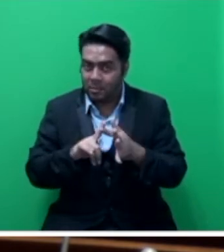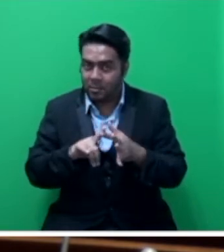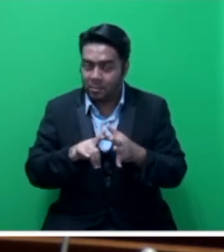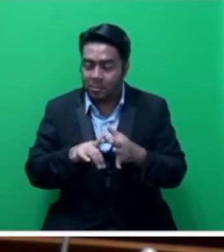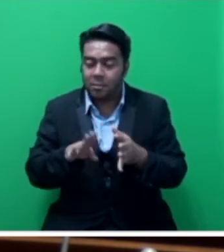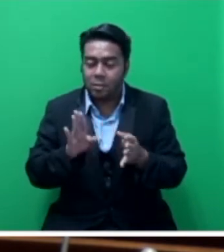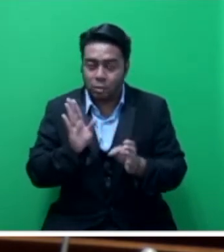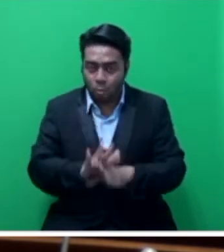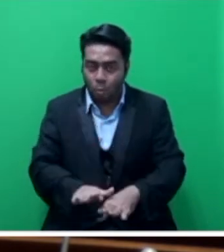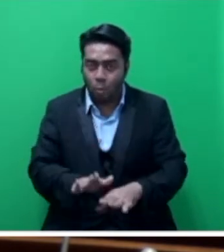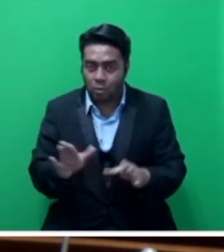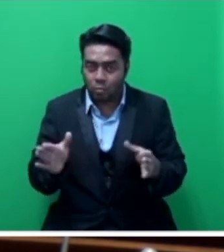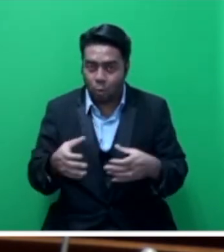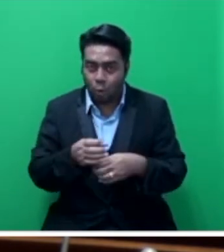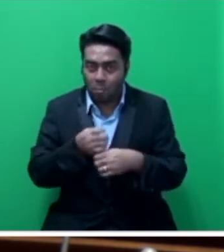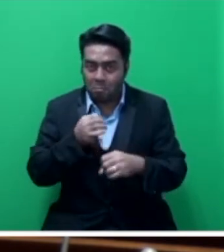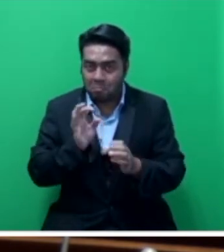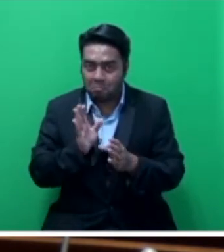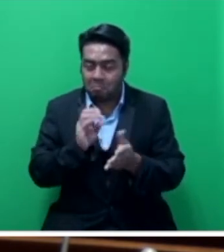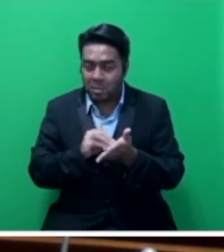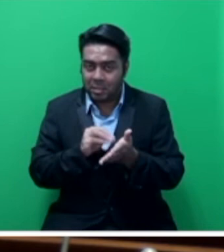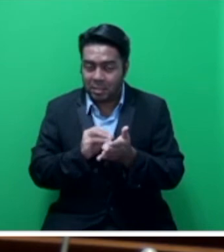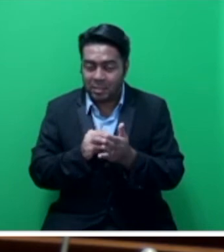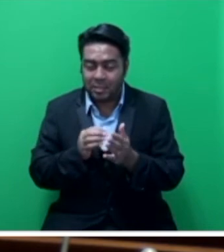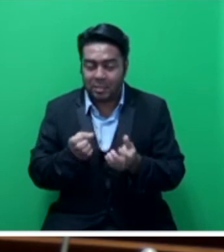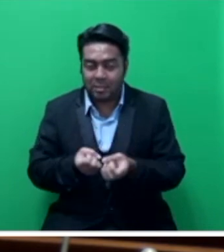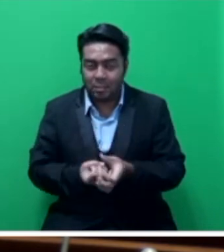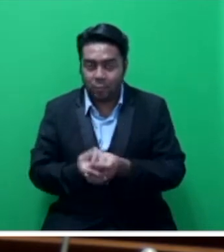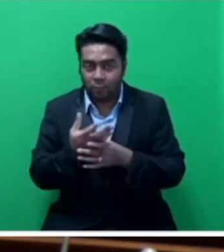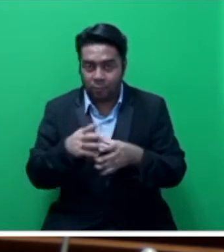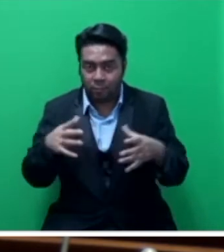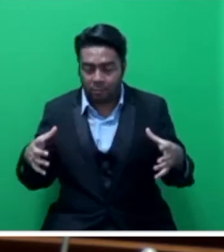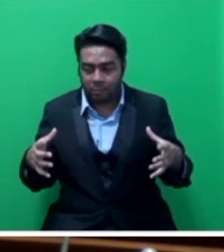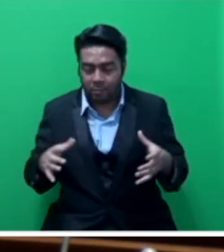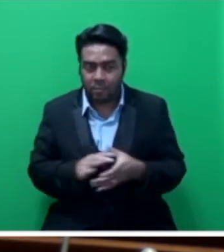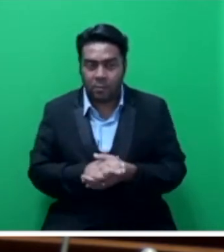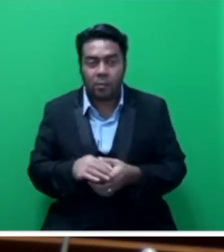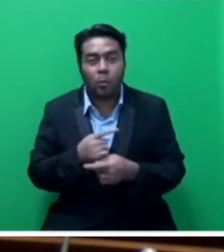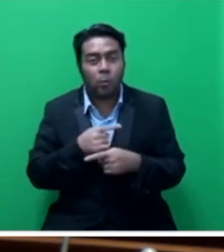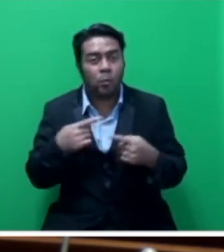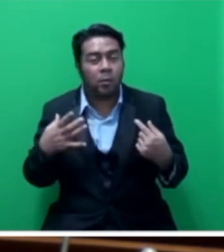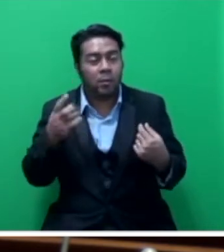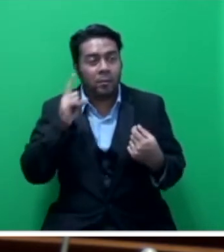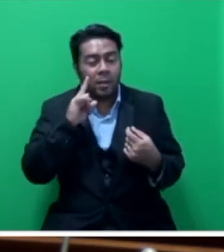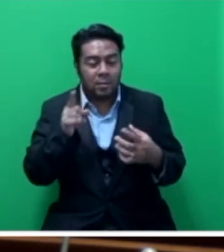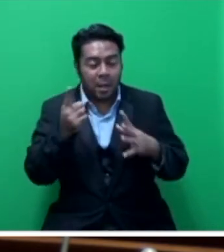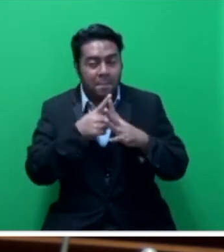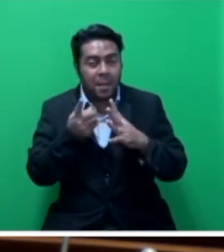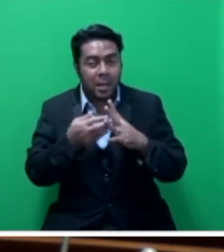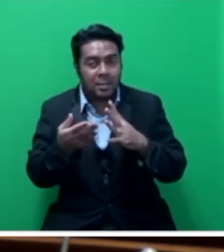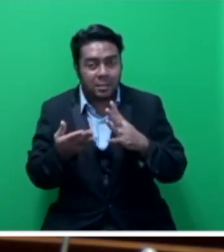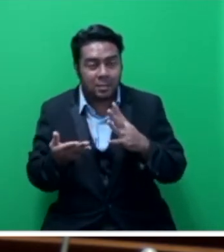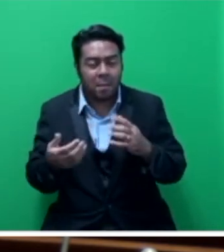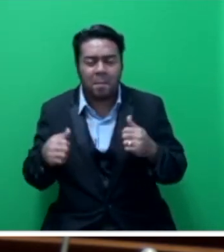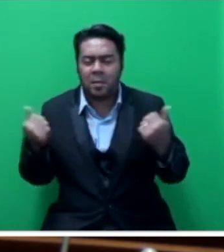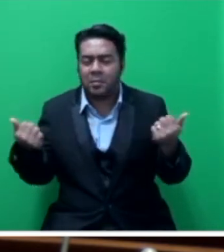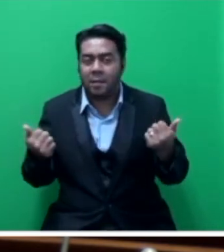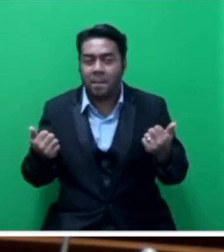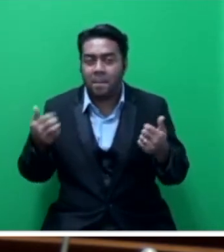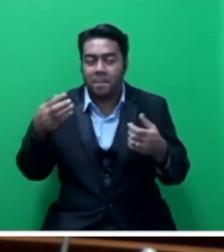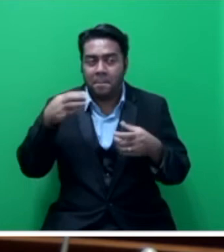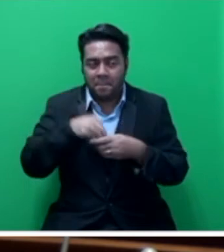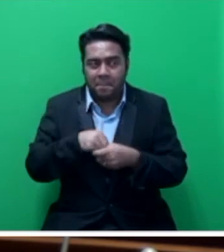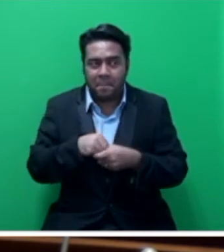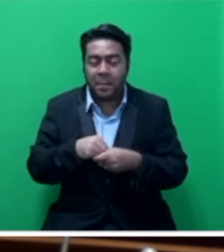all know, for a business license or actual renewal. Mr. Speaker, sir, amongst the most vulnerable and the